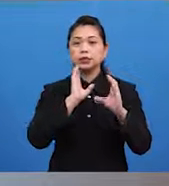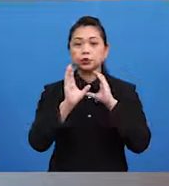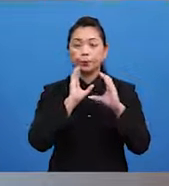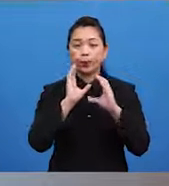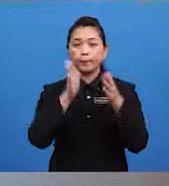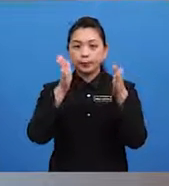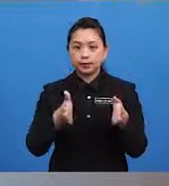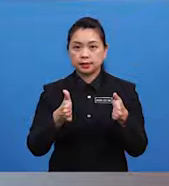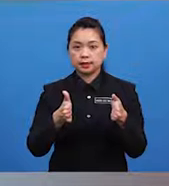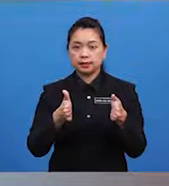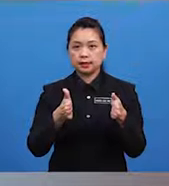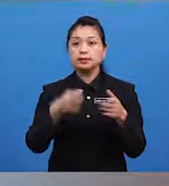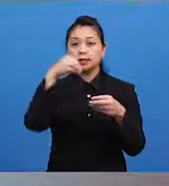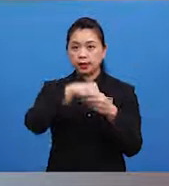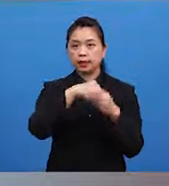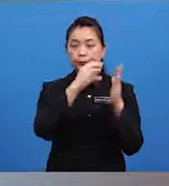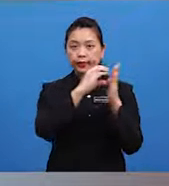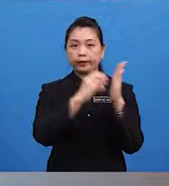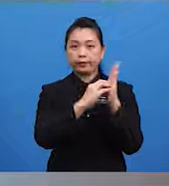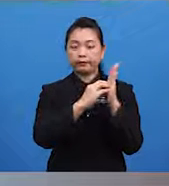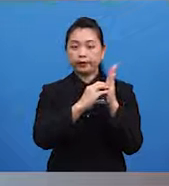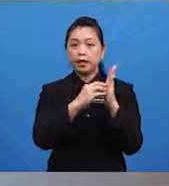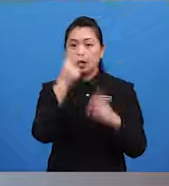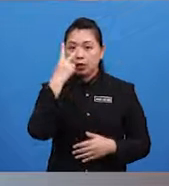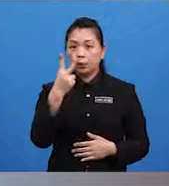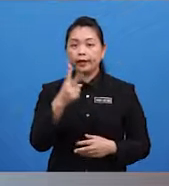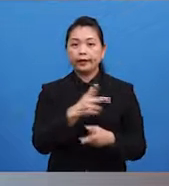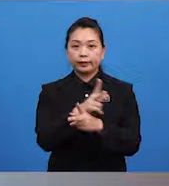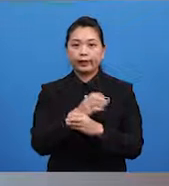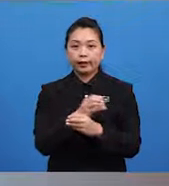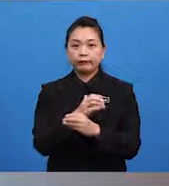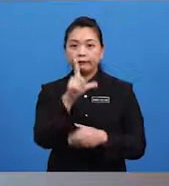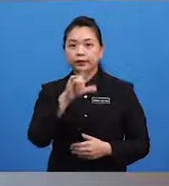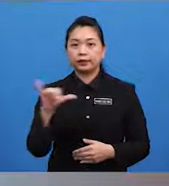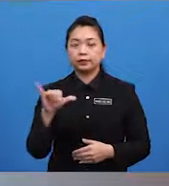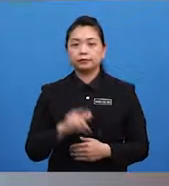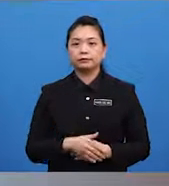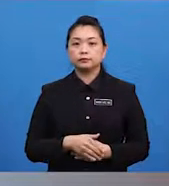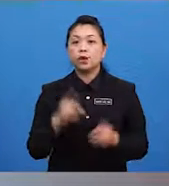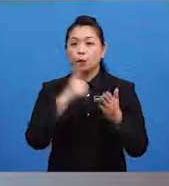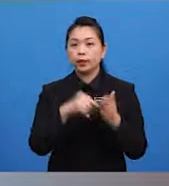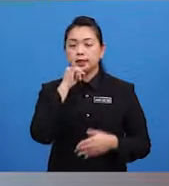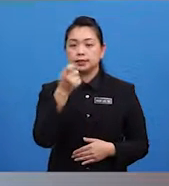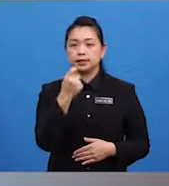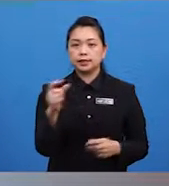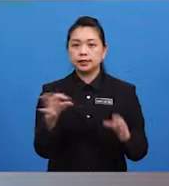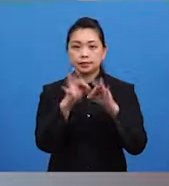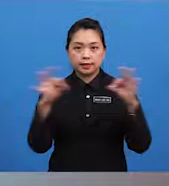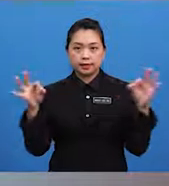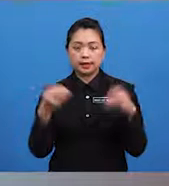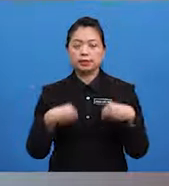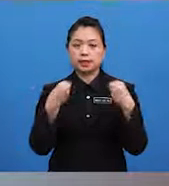in a paragraph? Look carefully. Yes, it is. What is the sentence